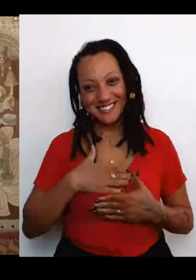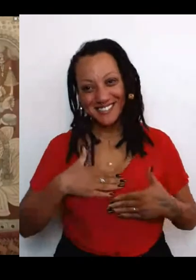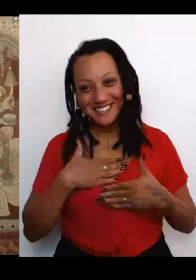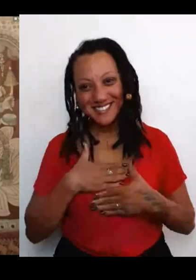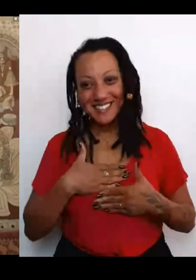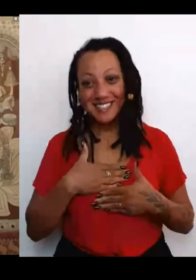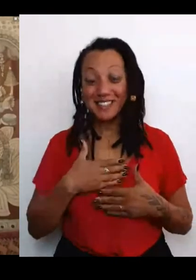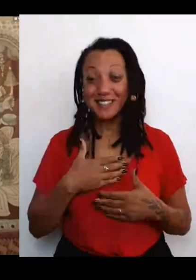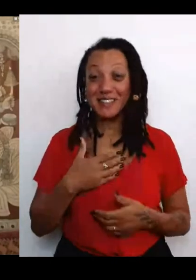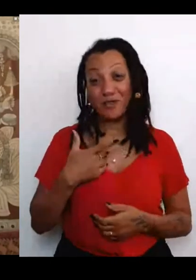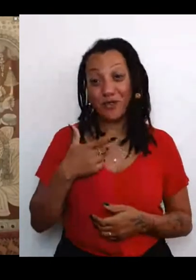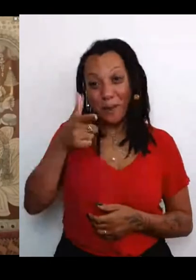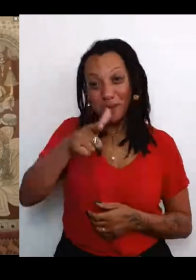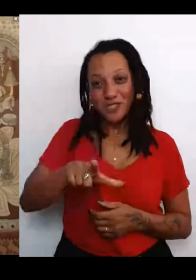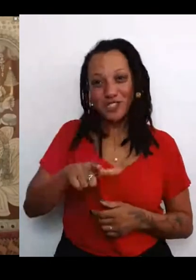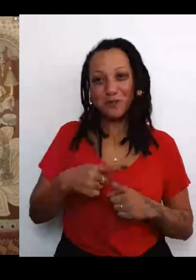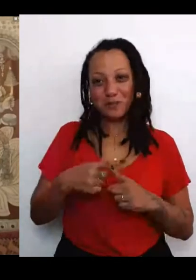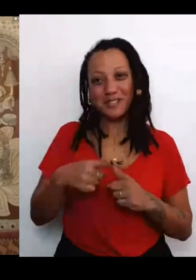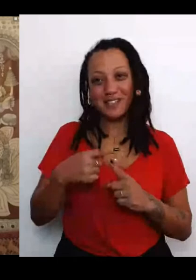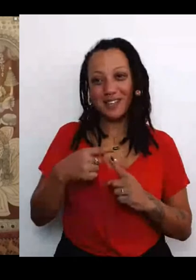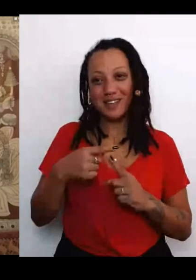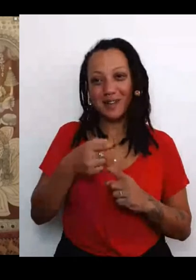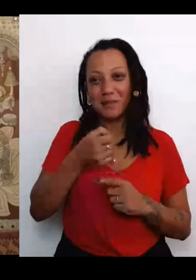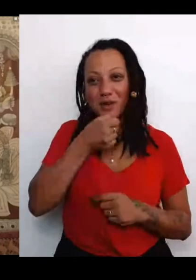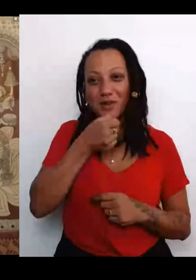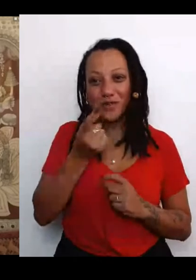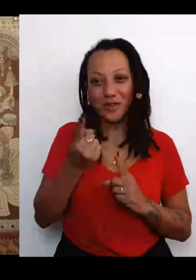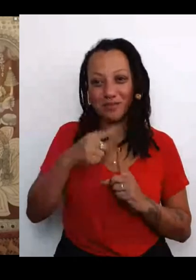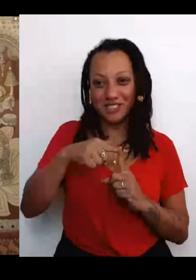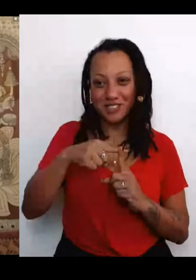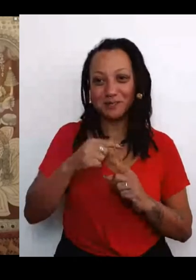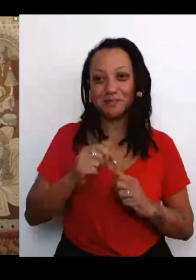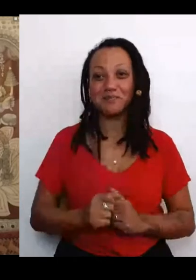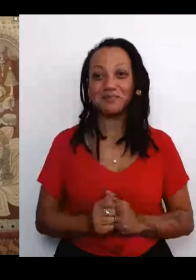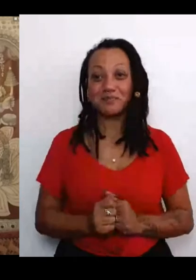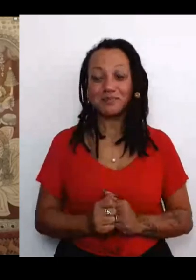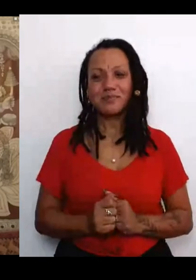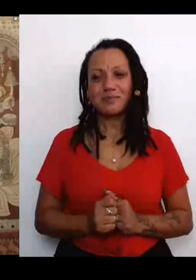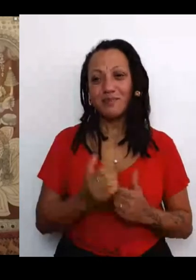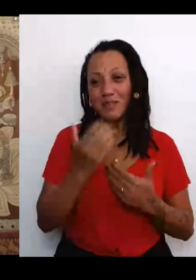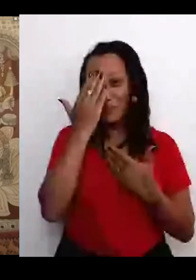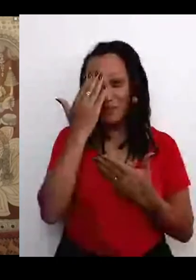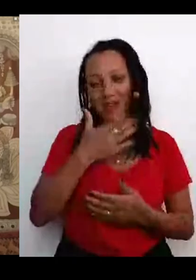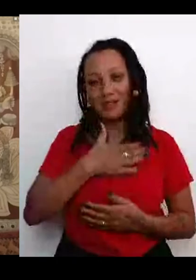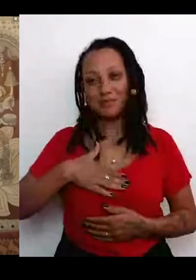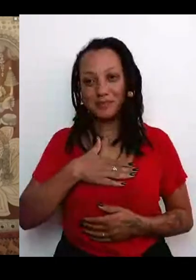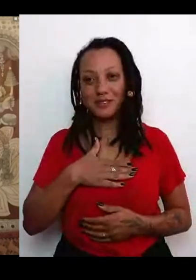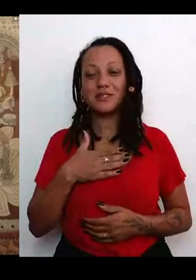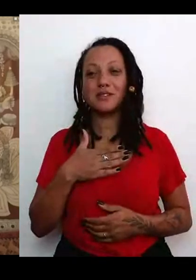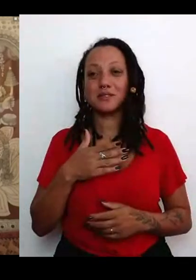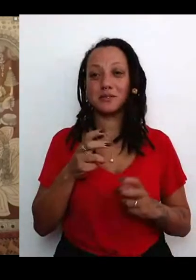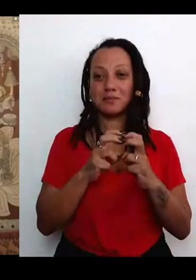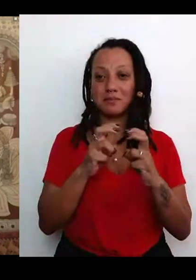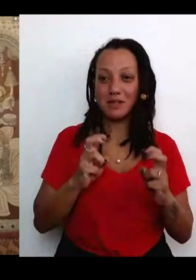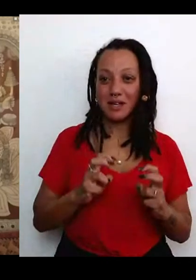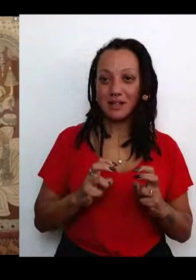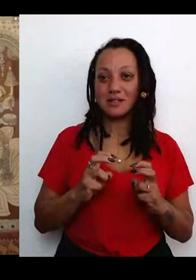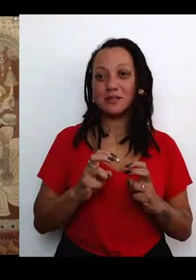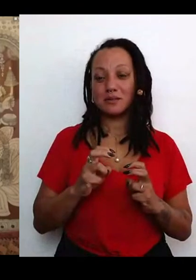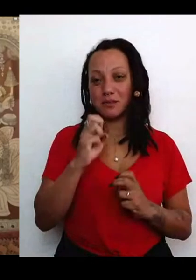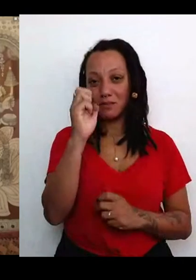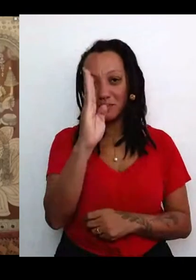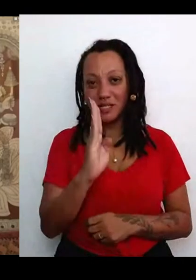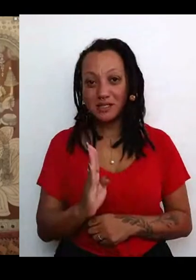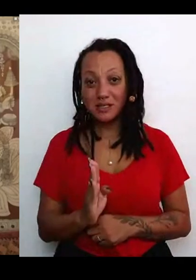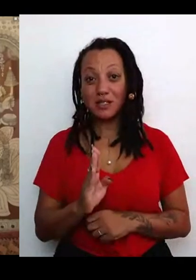to the people of Brazil to the diversity of cultures of Brazil and my mind